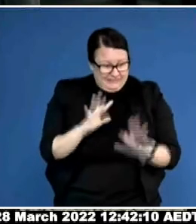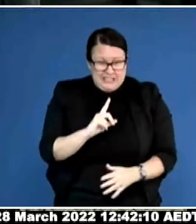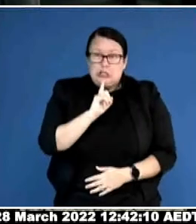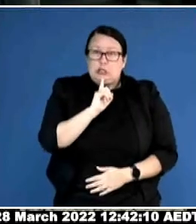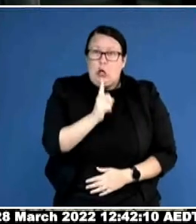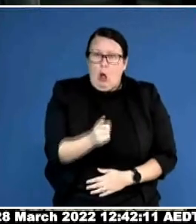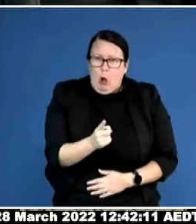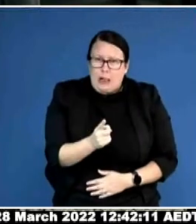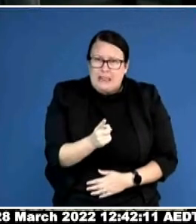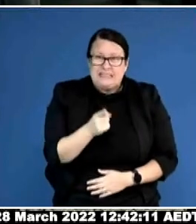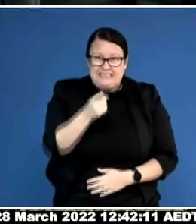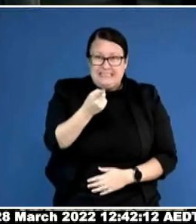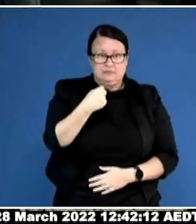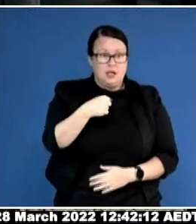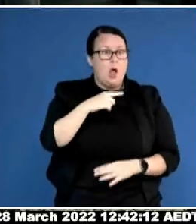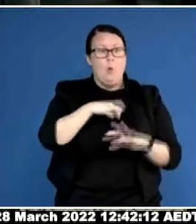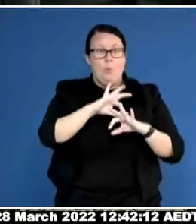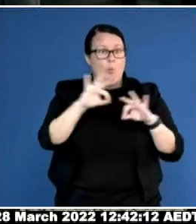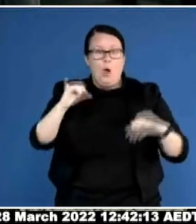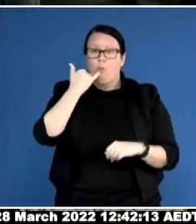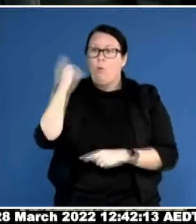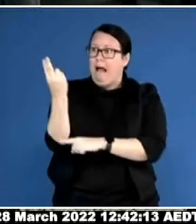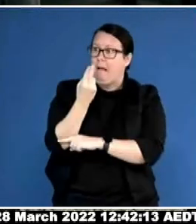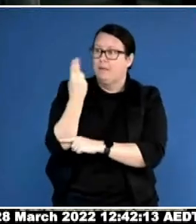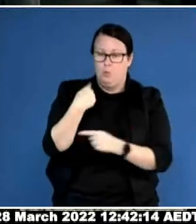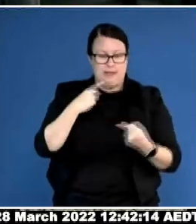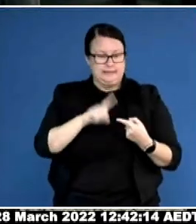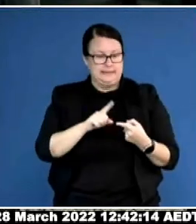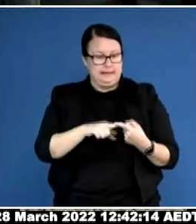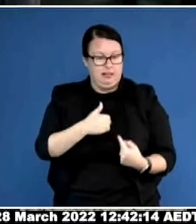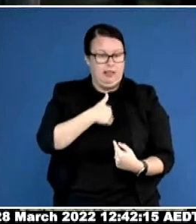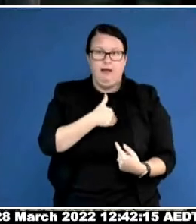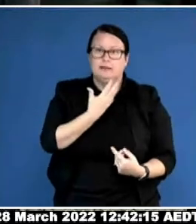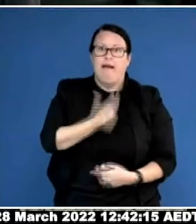said to me. He's not going to call an ambulance while you've got a heartbeat.